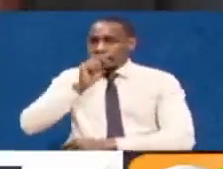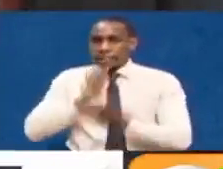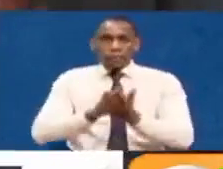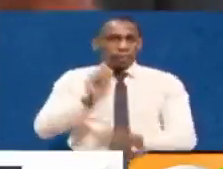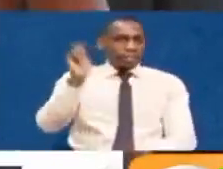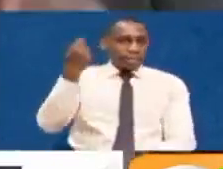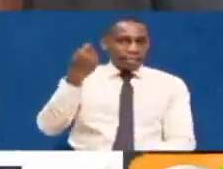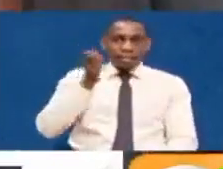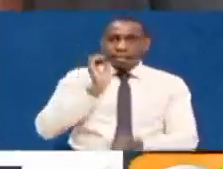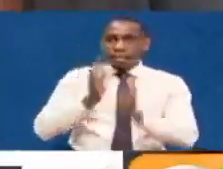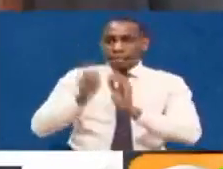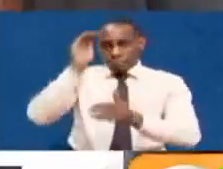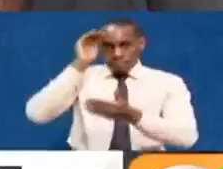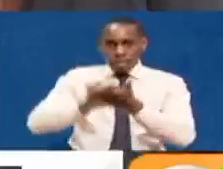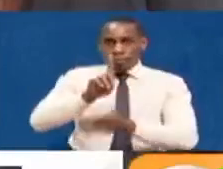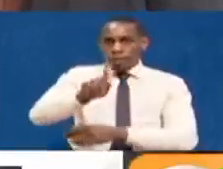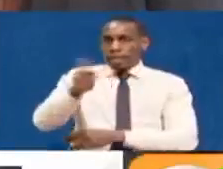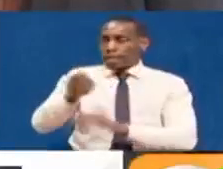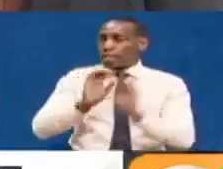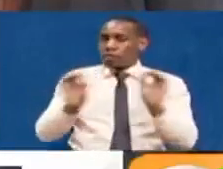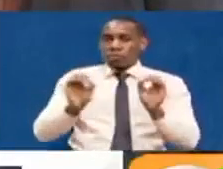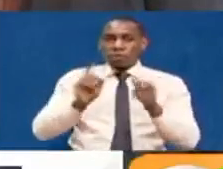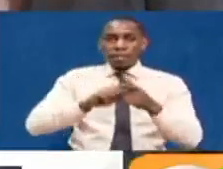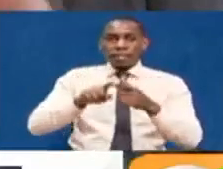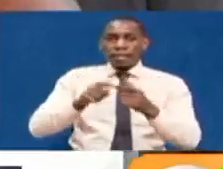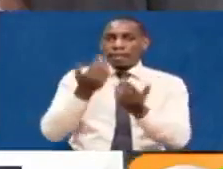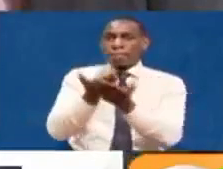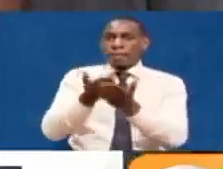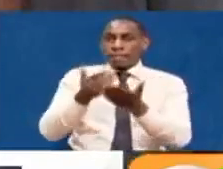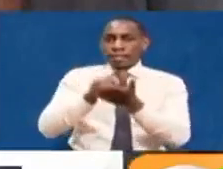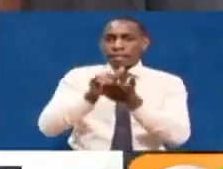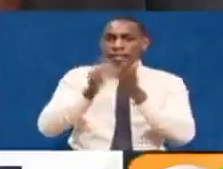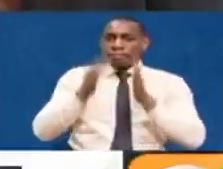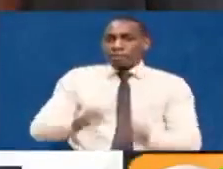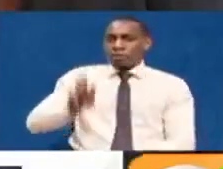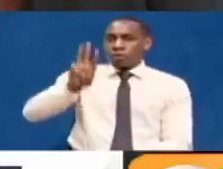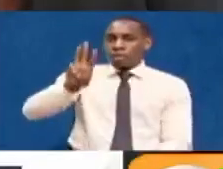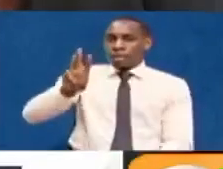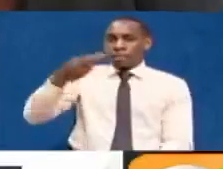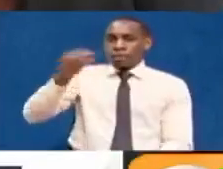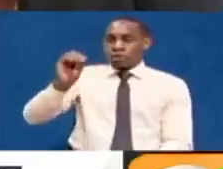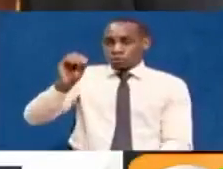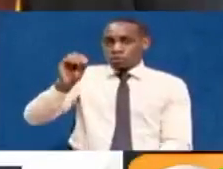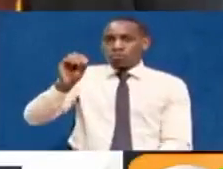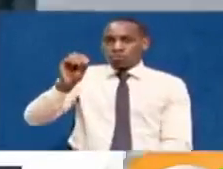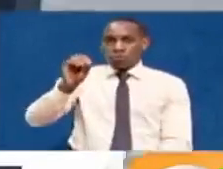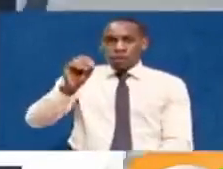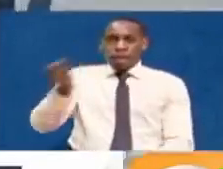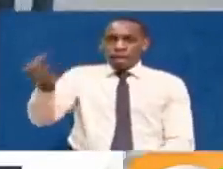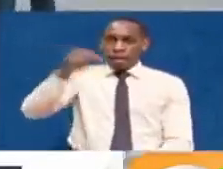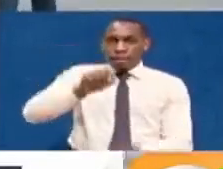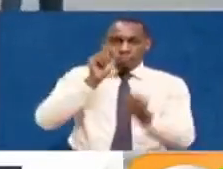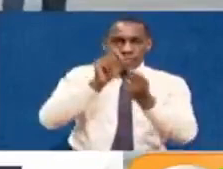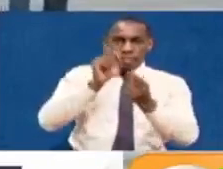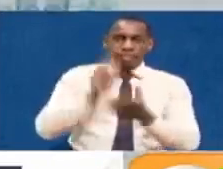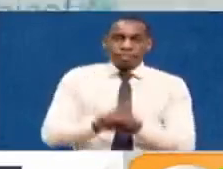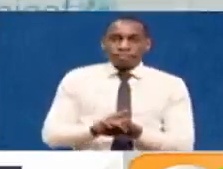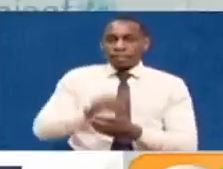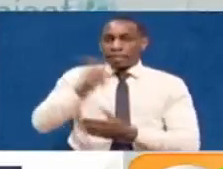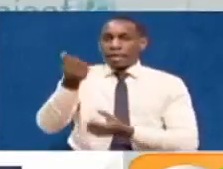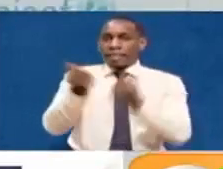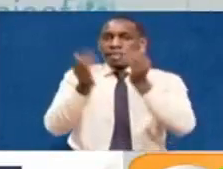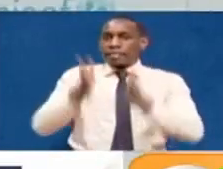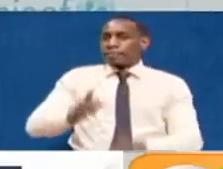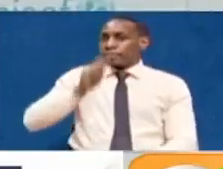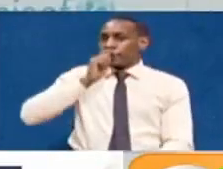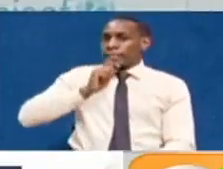na Kenya. Na kama waaminiani Tanzania na Kenya, basi tunaomba hata mtu wa WHO awepo katika hivi vipimo. Some of the truck